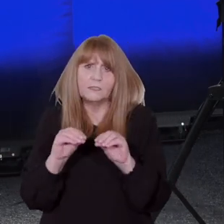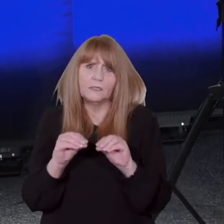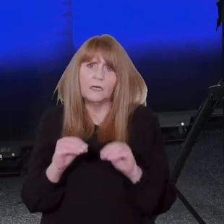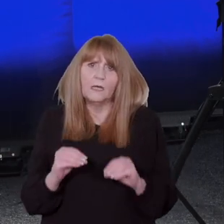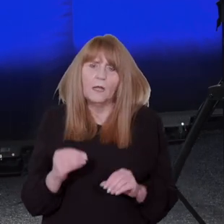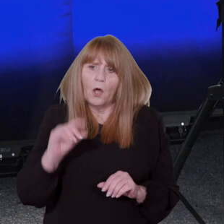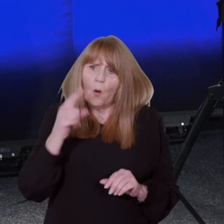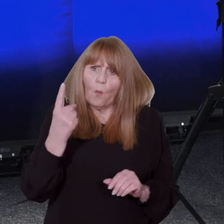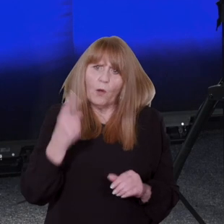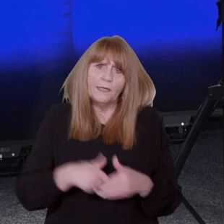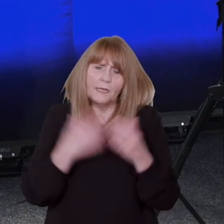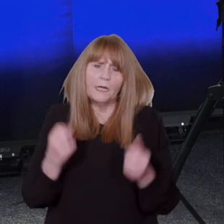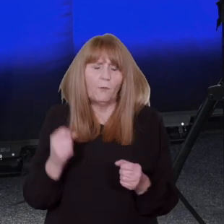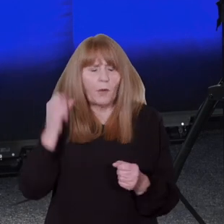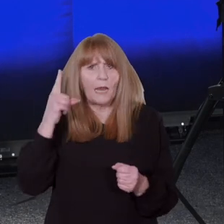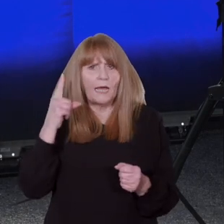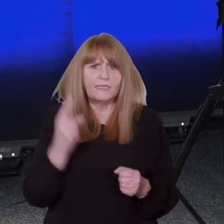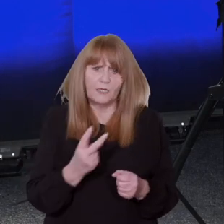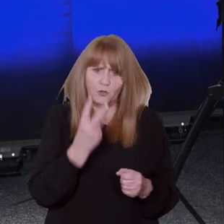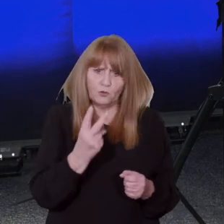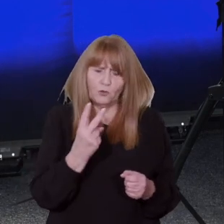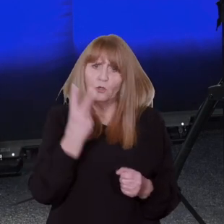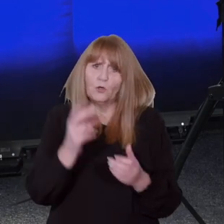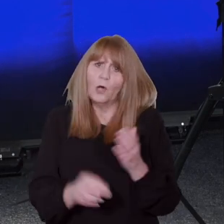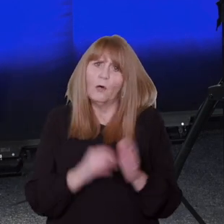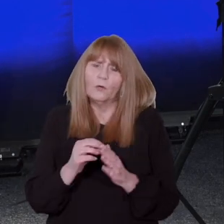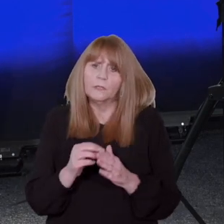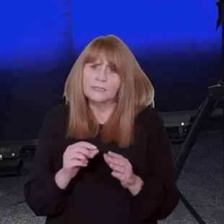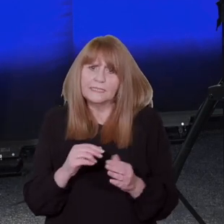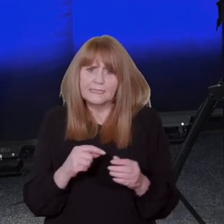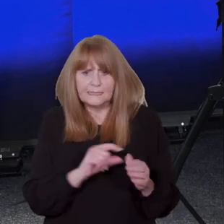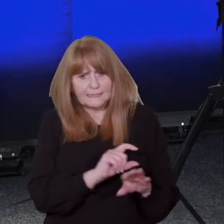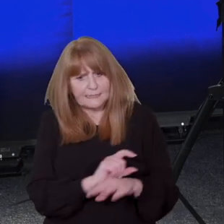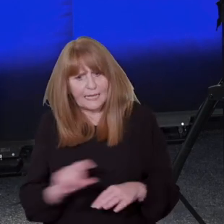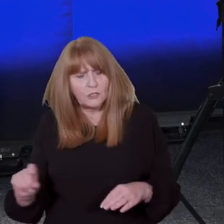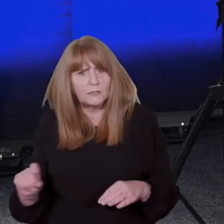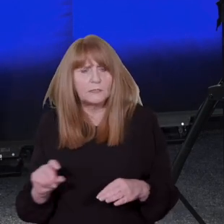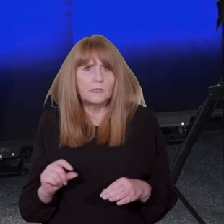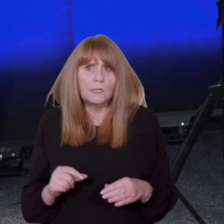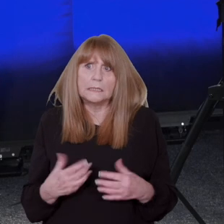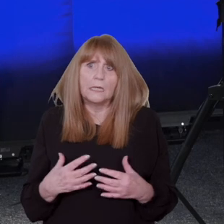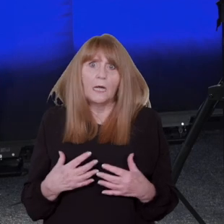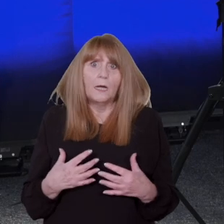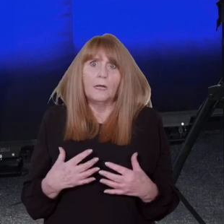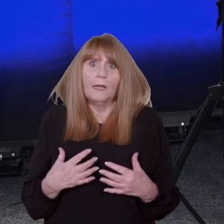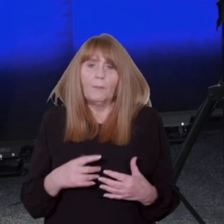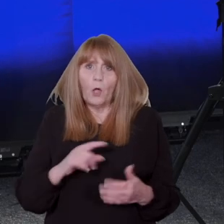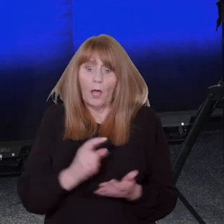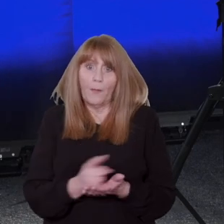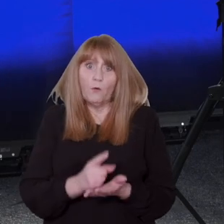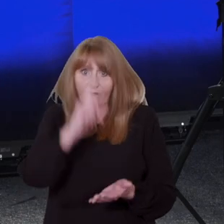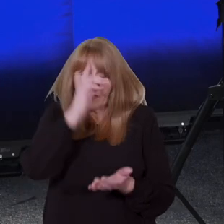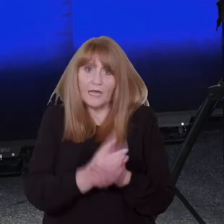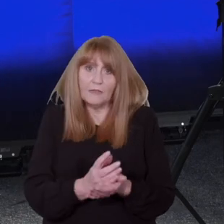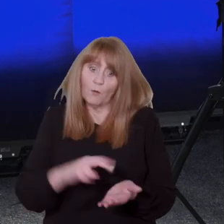got 2 2-hour sessions. I really was thrown on to God to teach about faith from a position of faith.